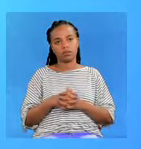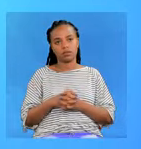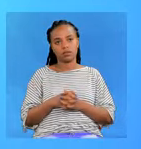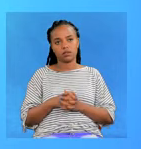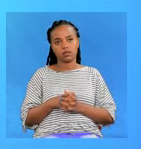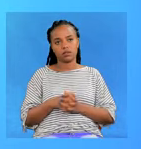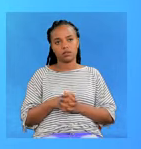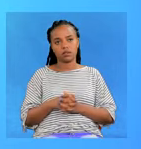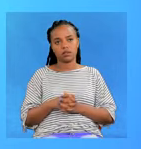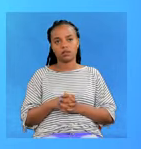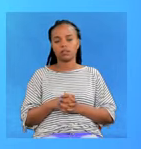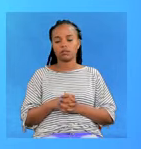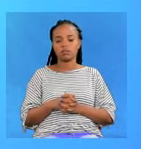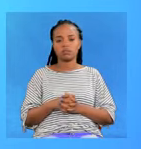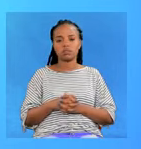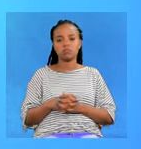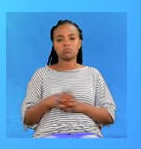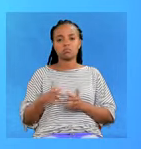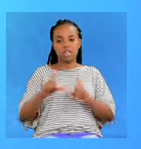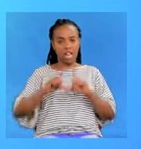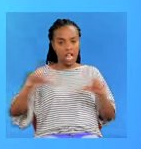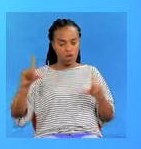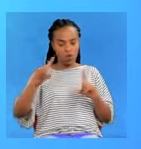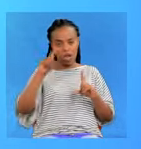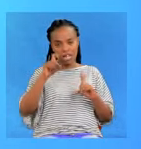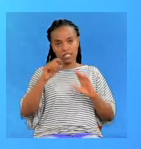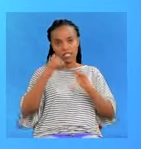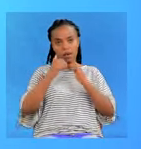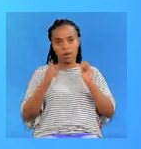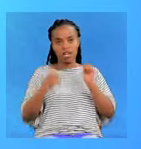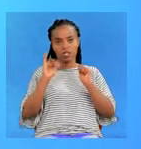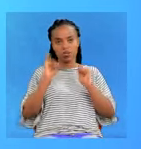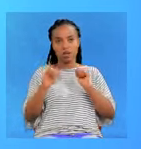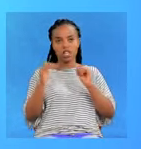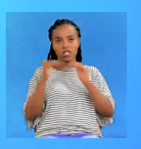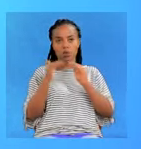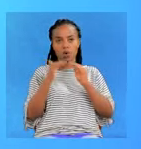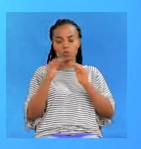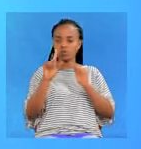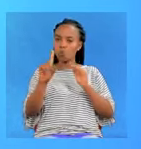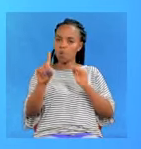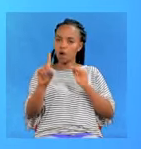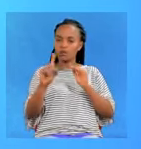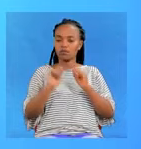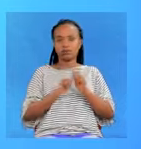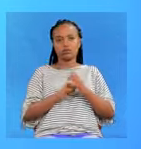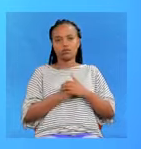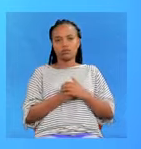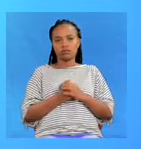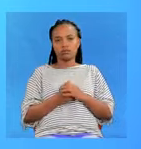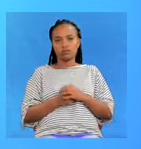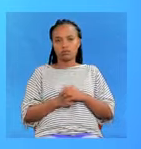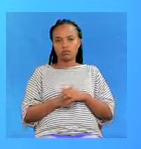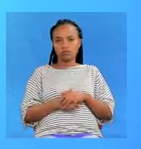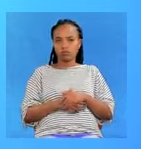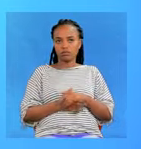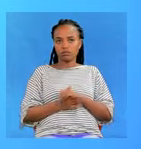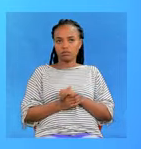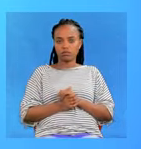The equation of this tangent line is x minus y is equal to 1.